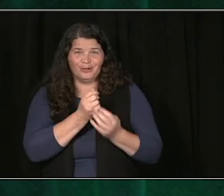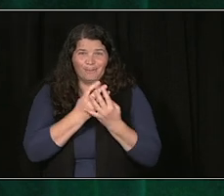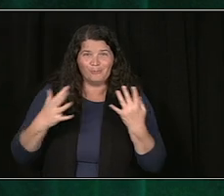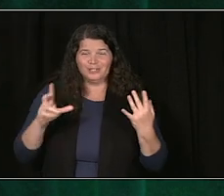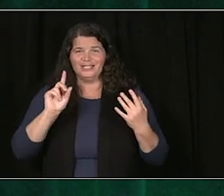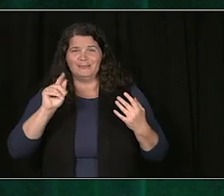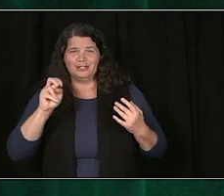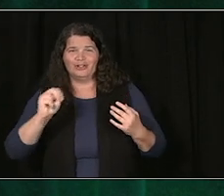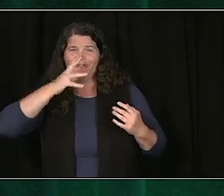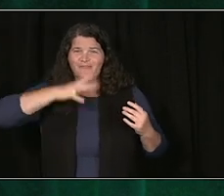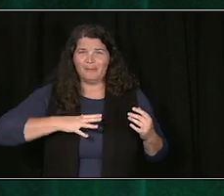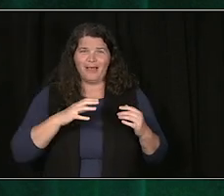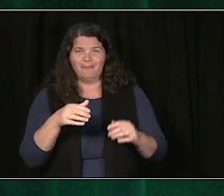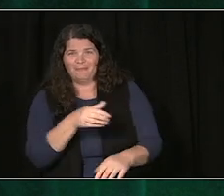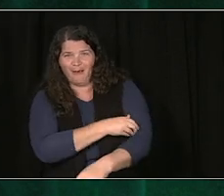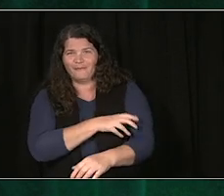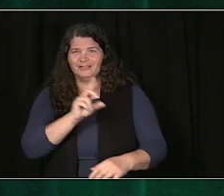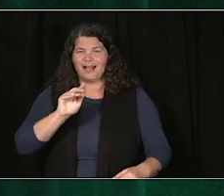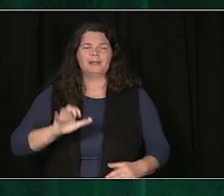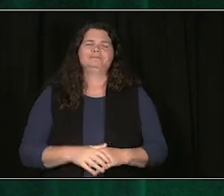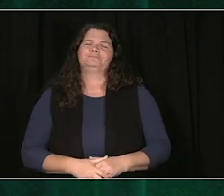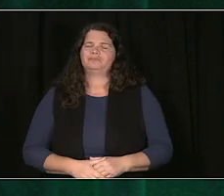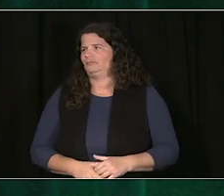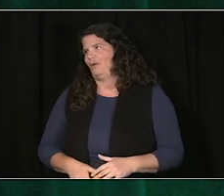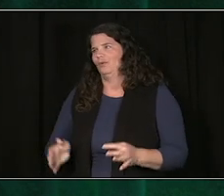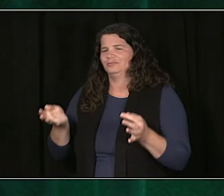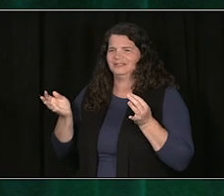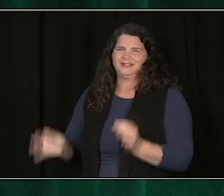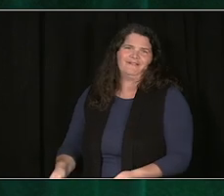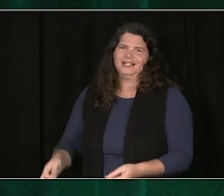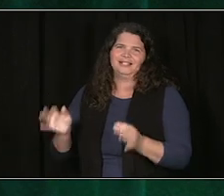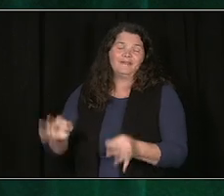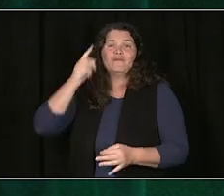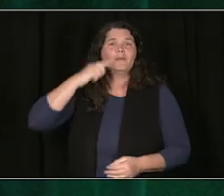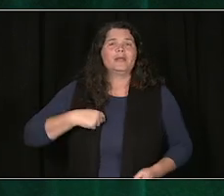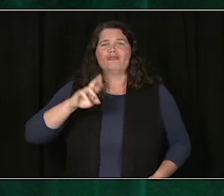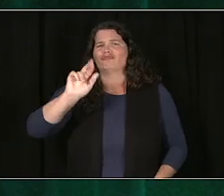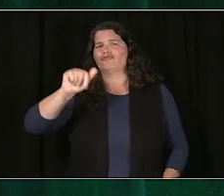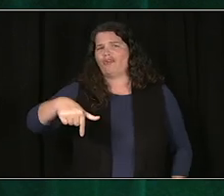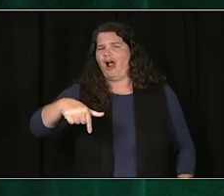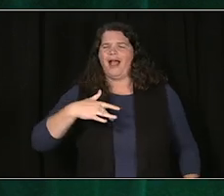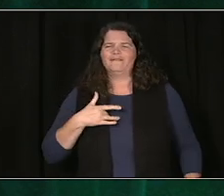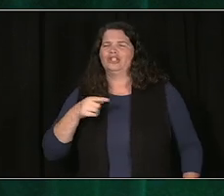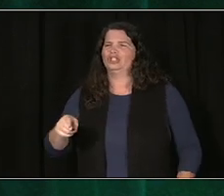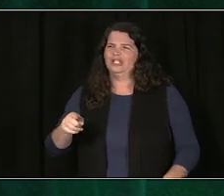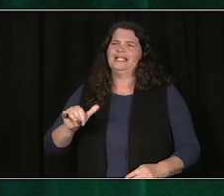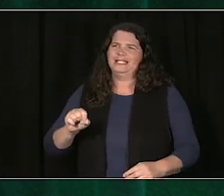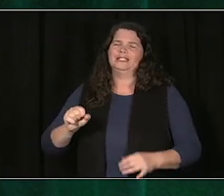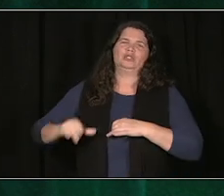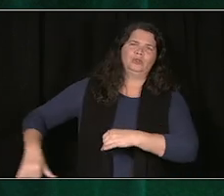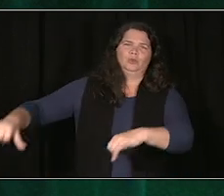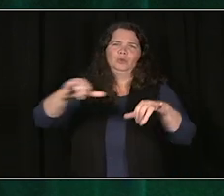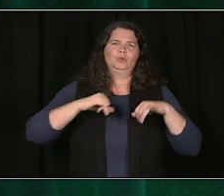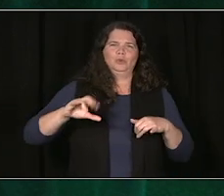Oh my God, absolutely. I think for me, Rock is just, I feel she's universal, and that's the way I wanted to create